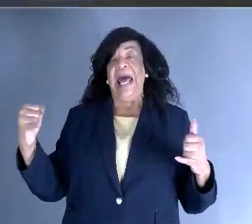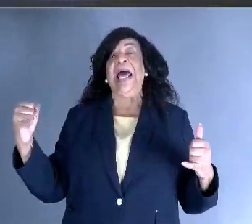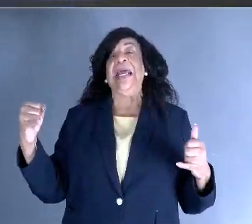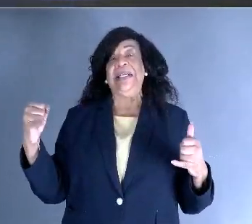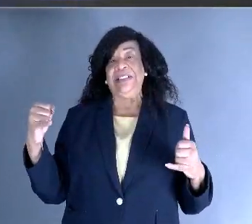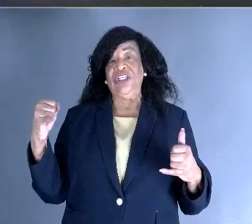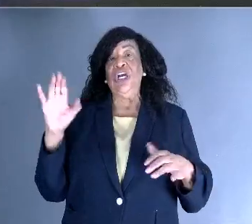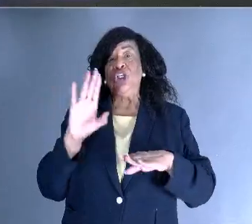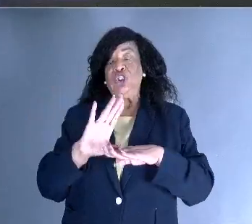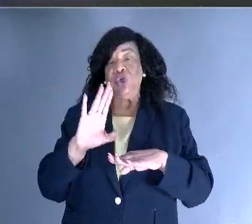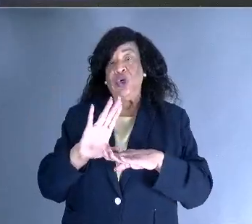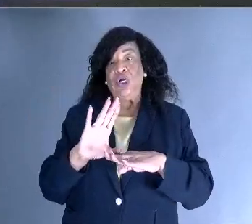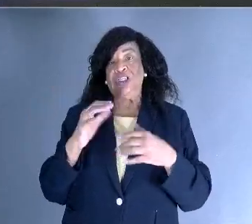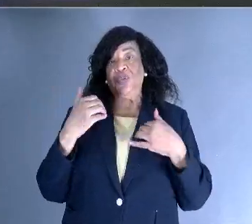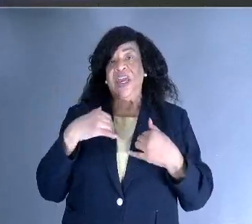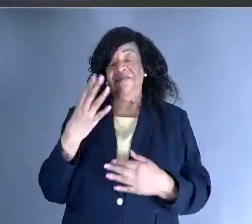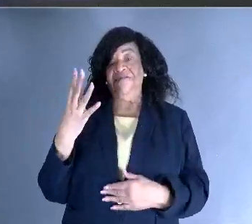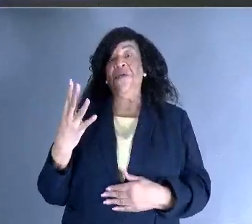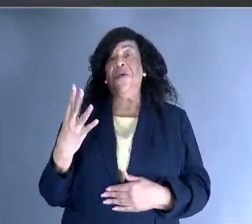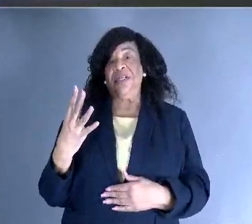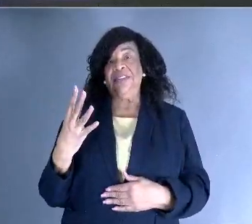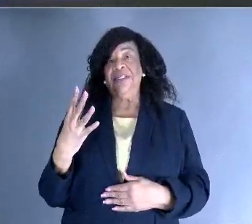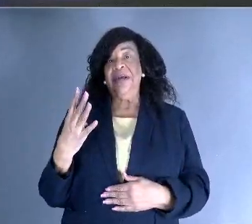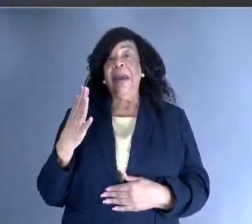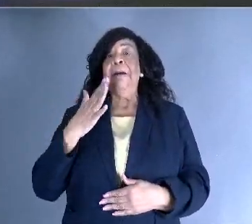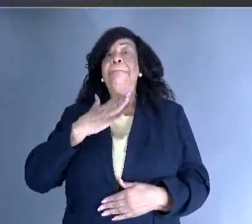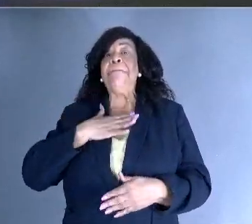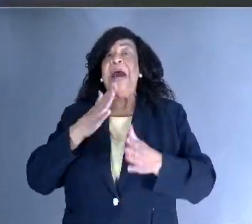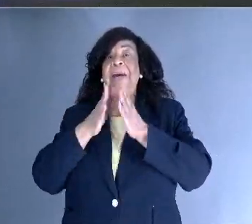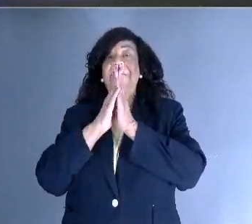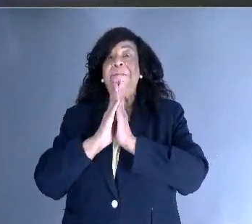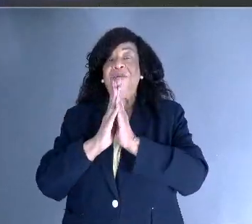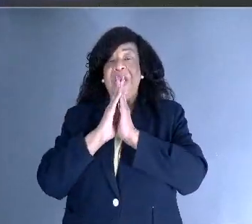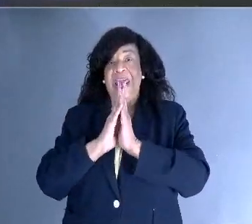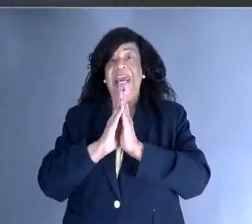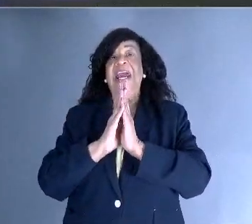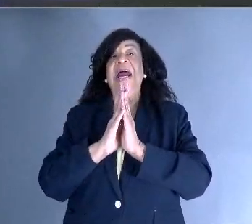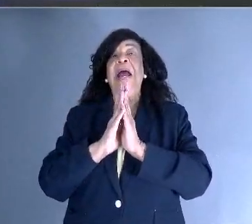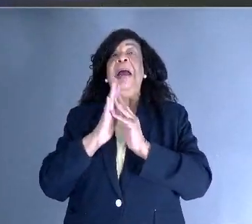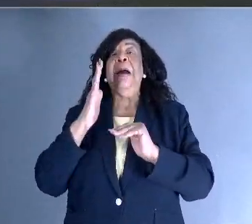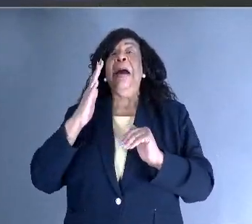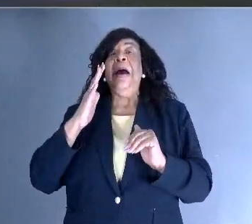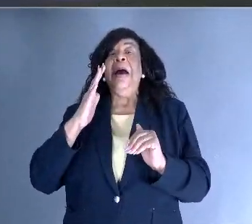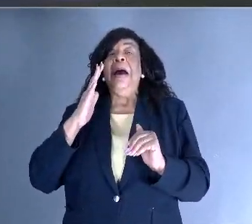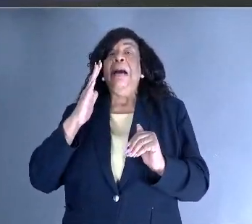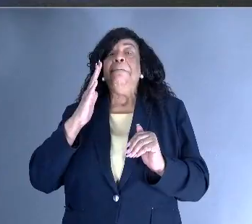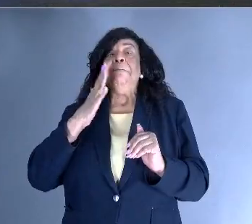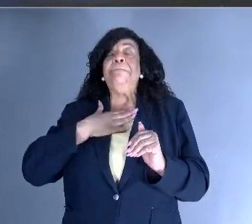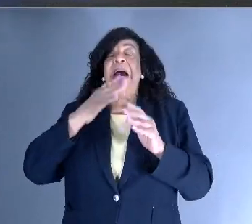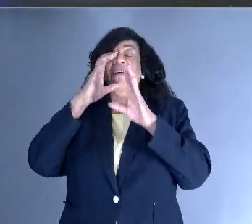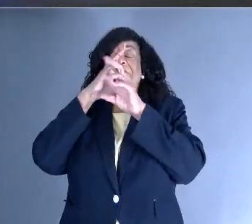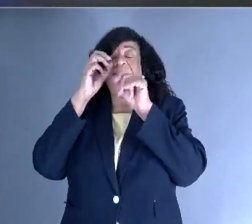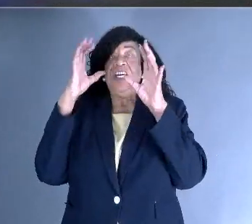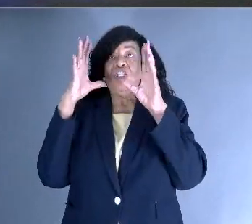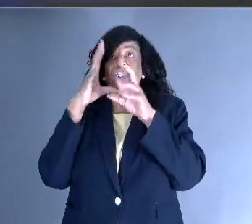our our church would have thousands of campuses